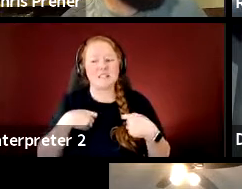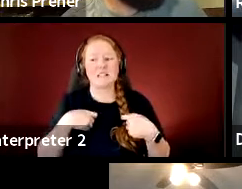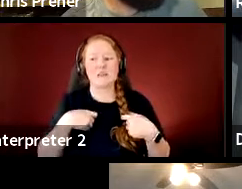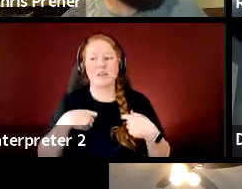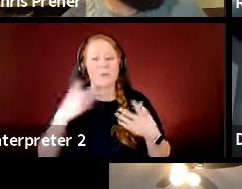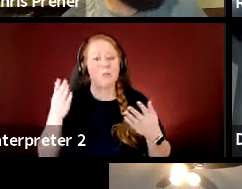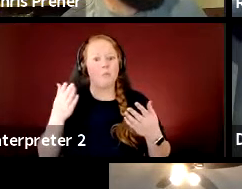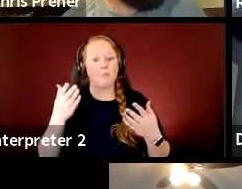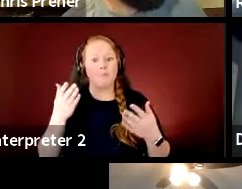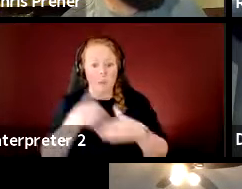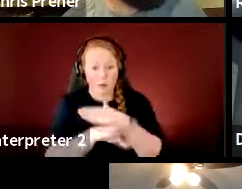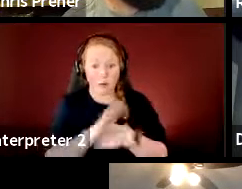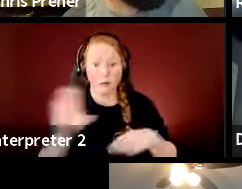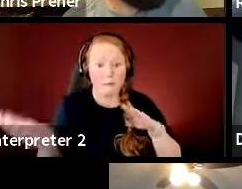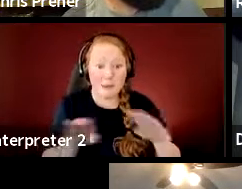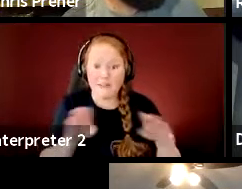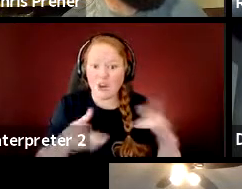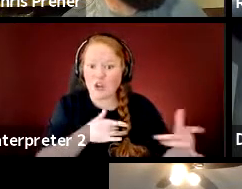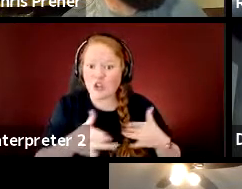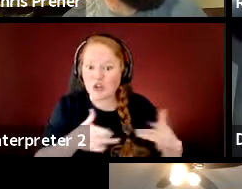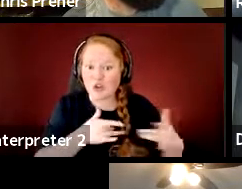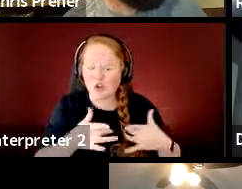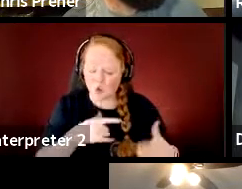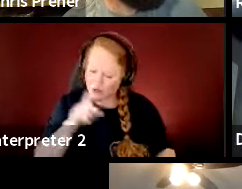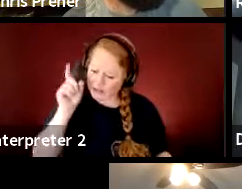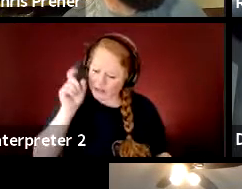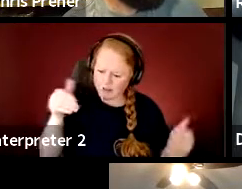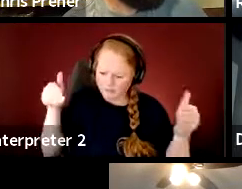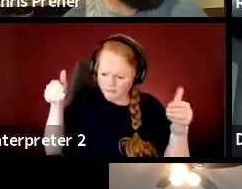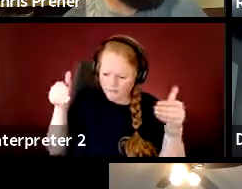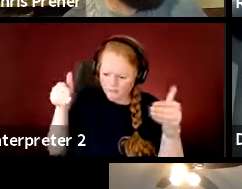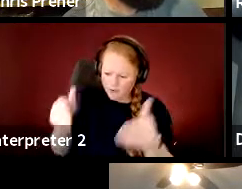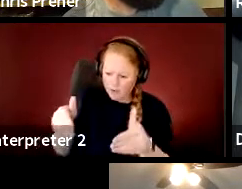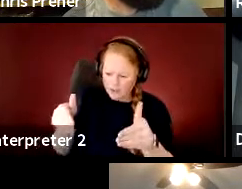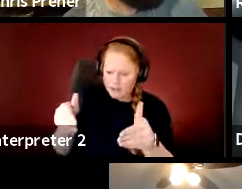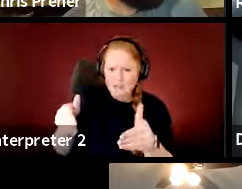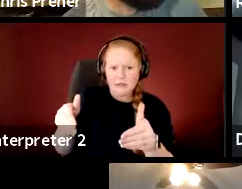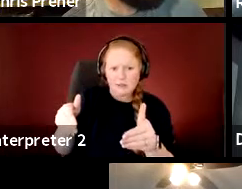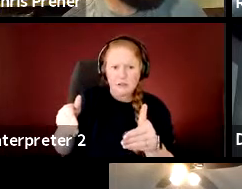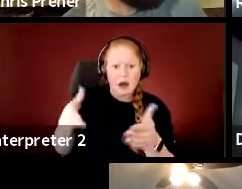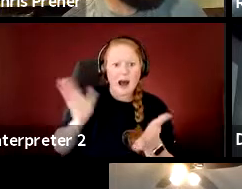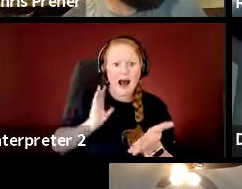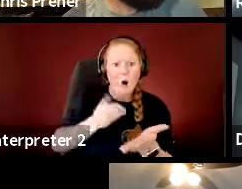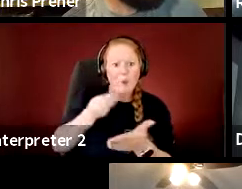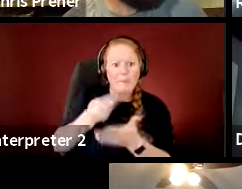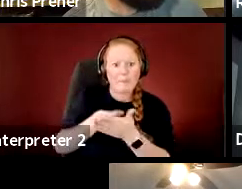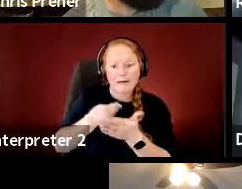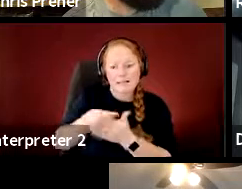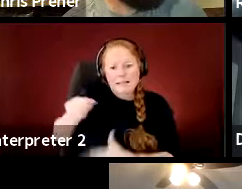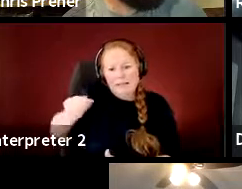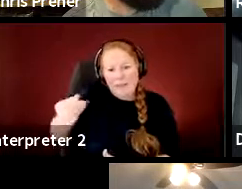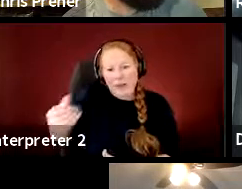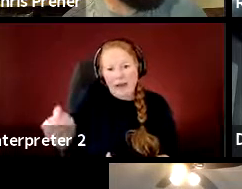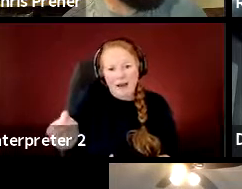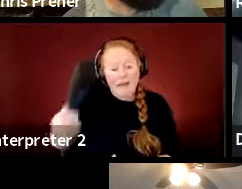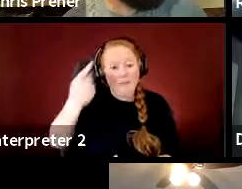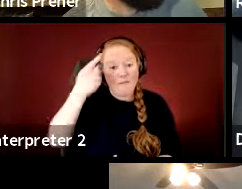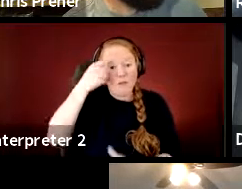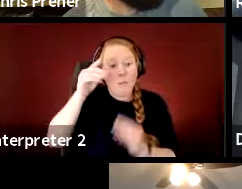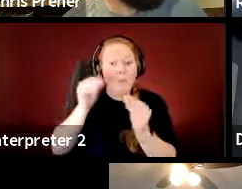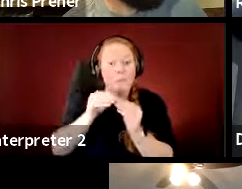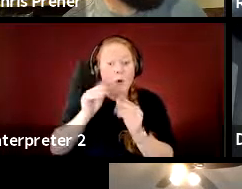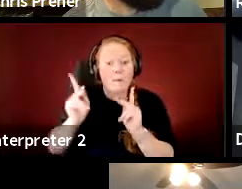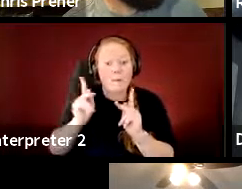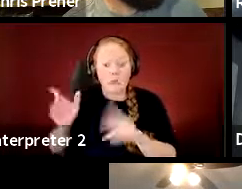behavioral concerns, we really need to focus on spending more of our monies toward having more people with our younger